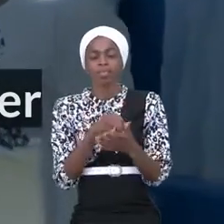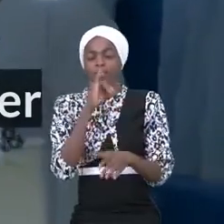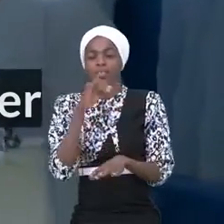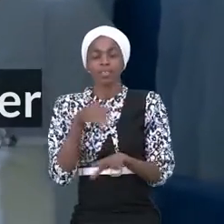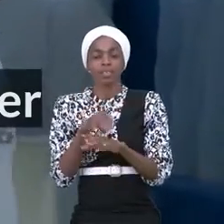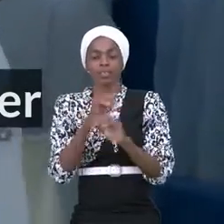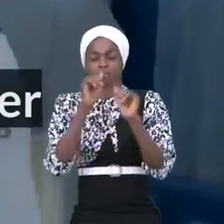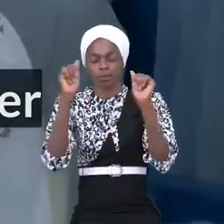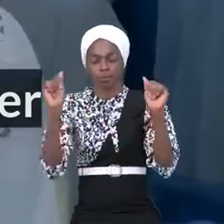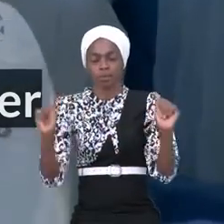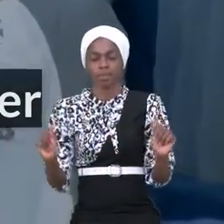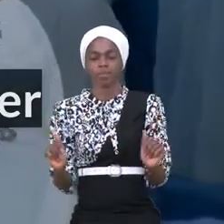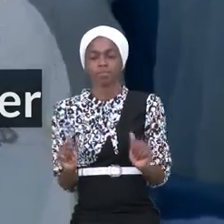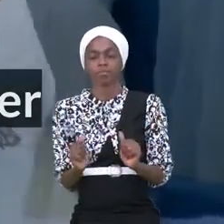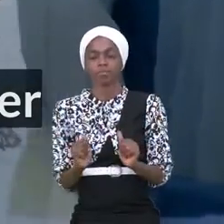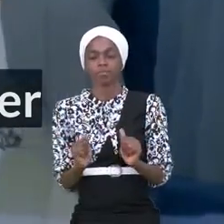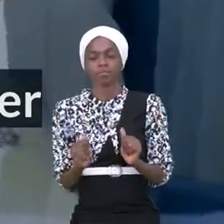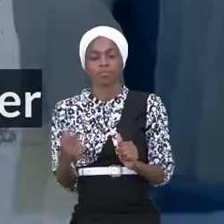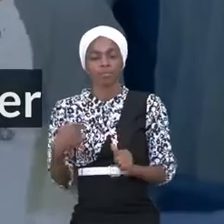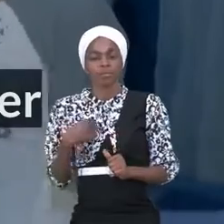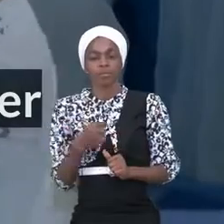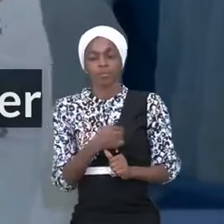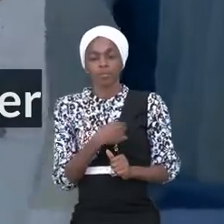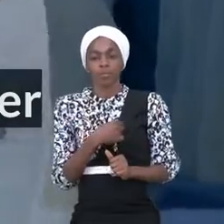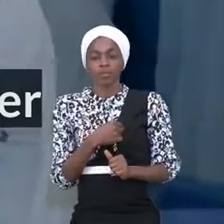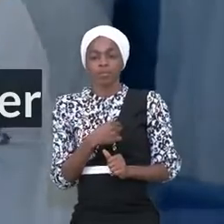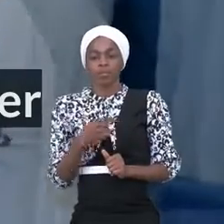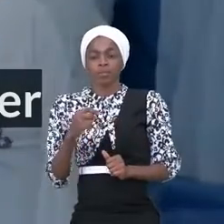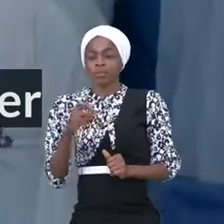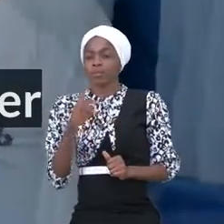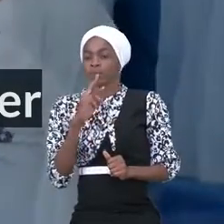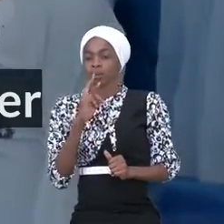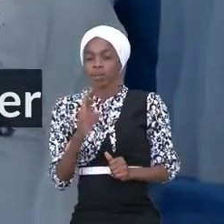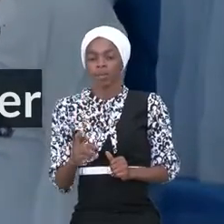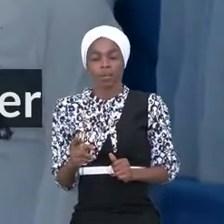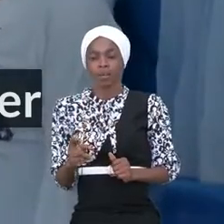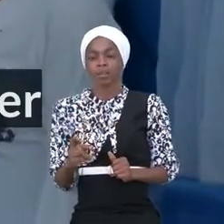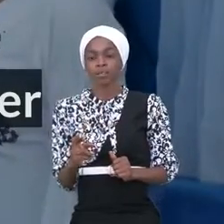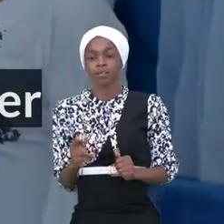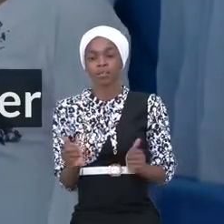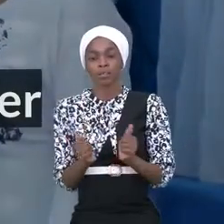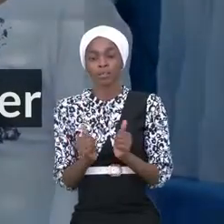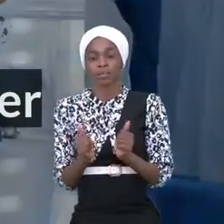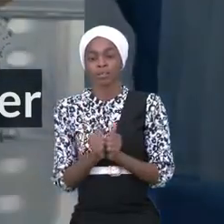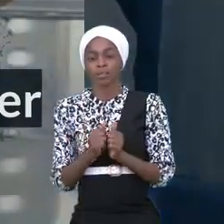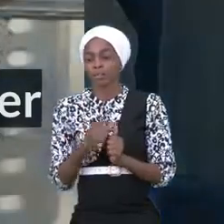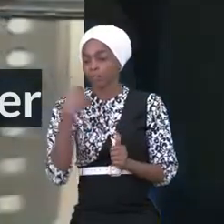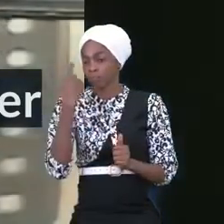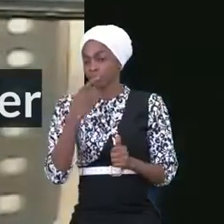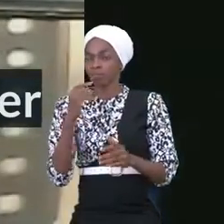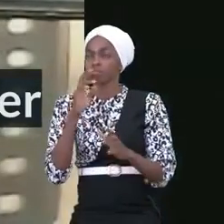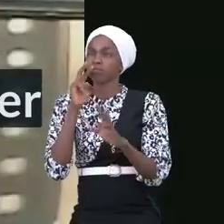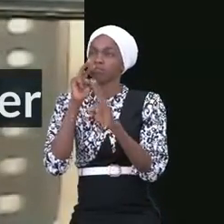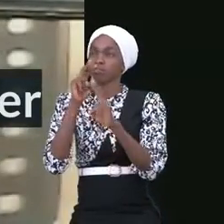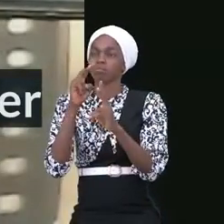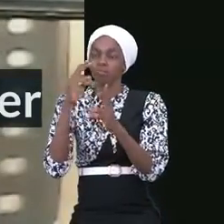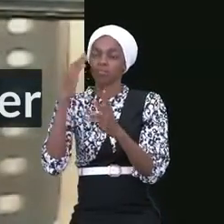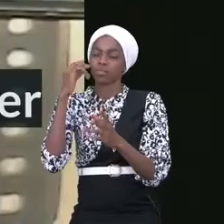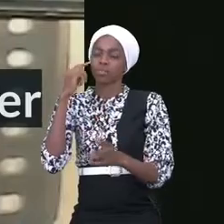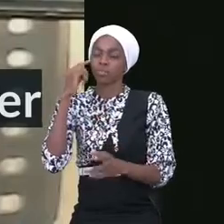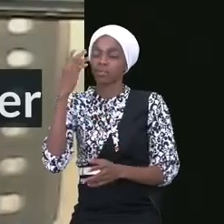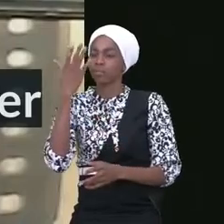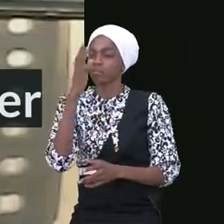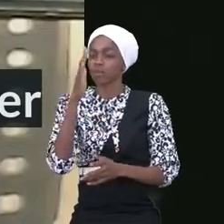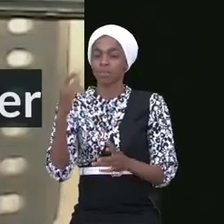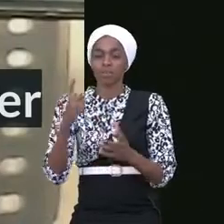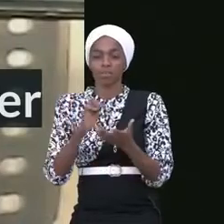altar. We with unveiled face beholding the mirror. As in a mirror, the glory of the Lord,